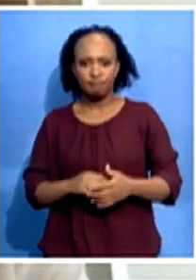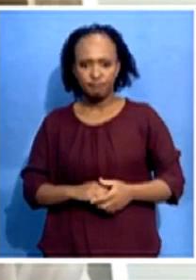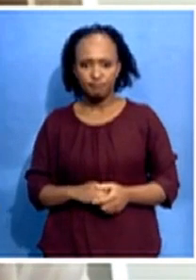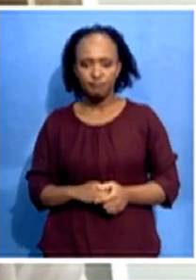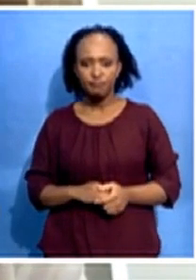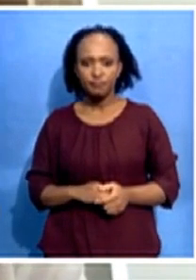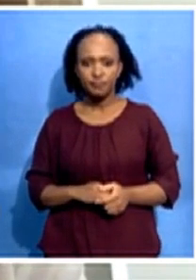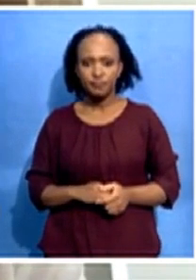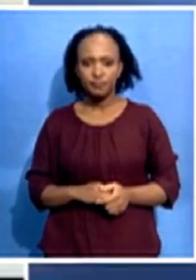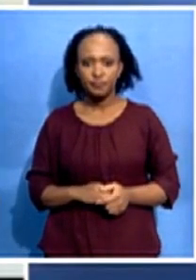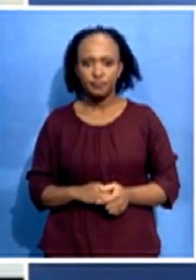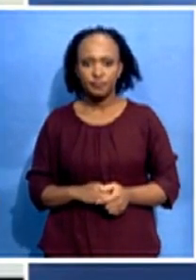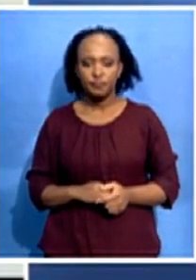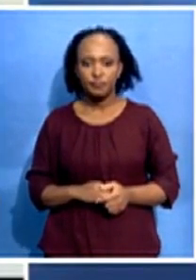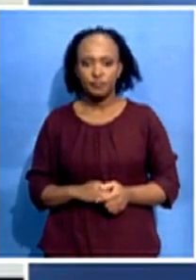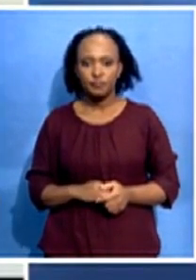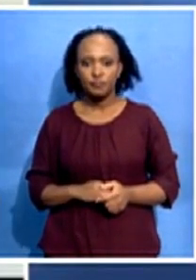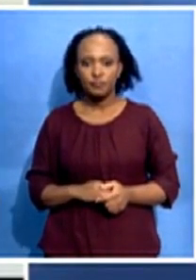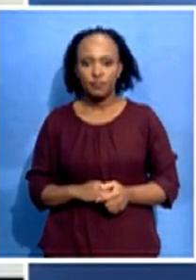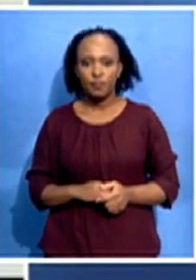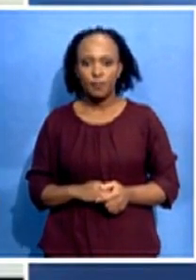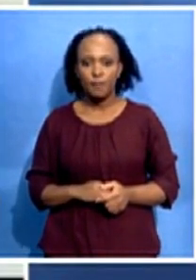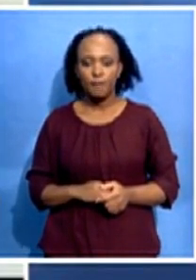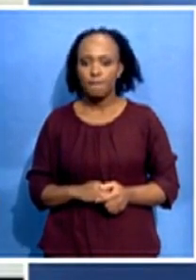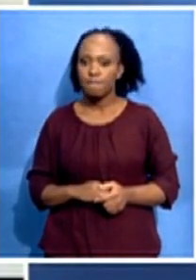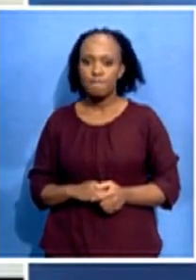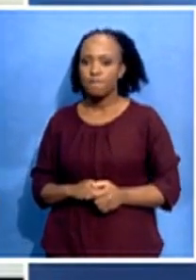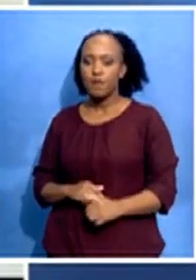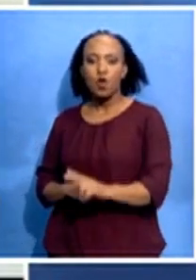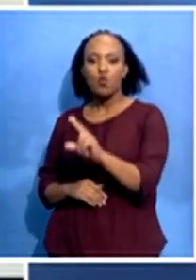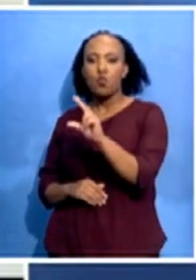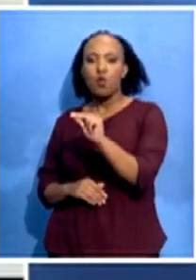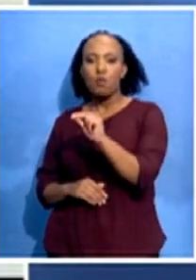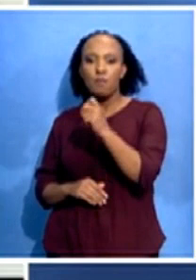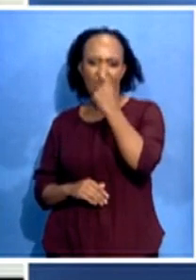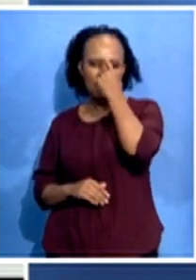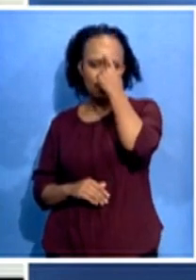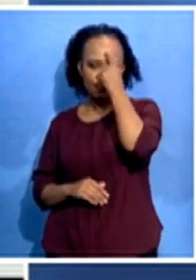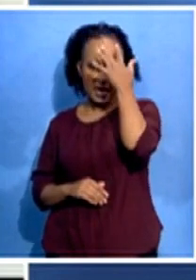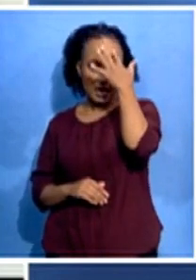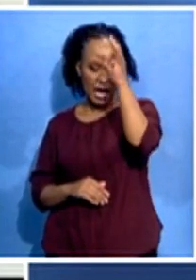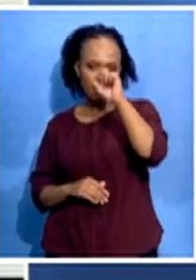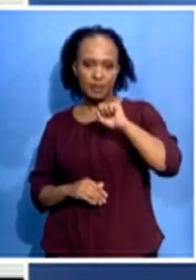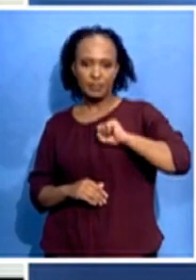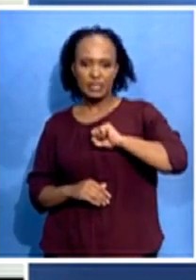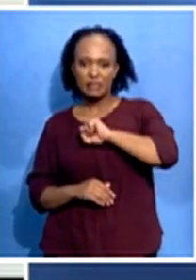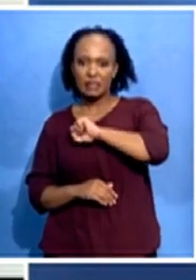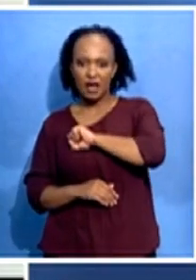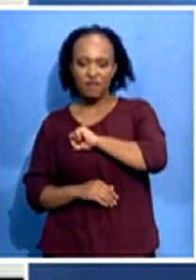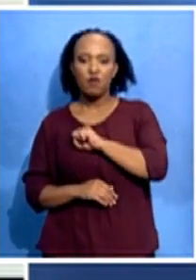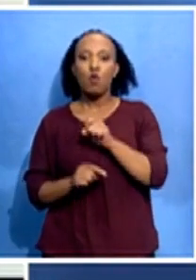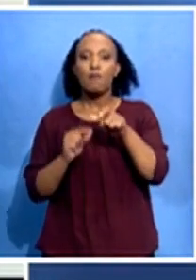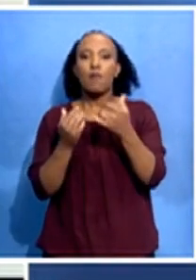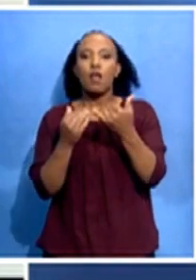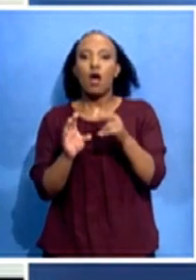No, I think the public service needs to be restructured entirely. And I think through that, with people retiring, people leaving, I think you'll get the restructuring